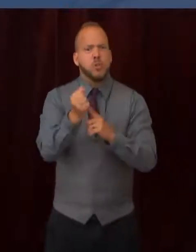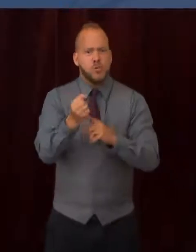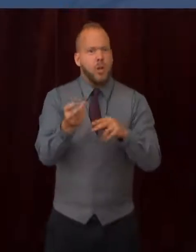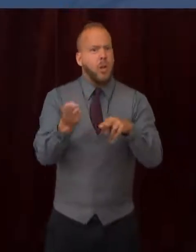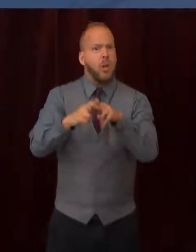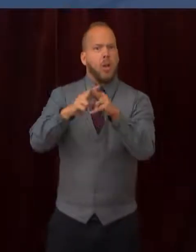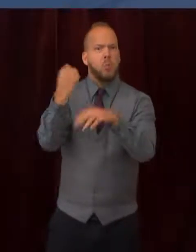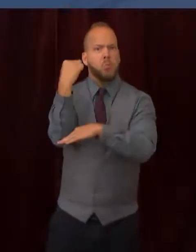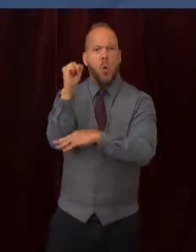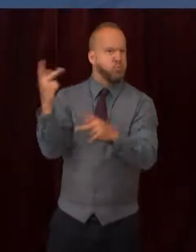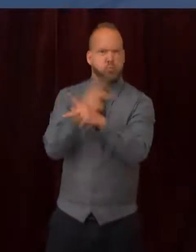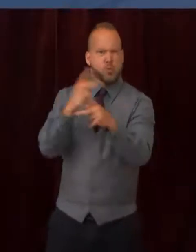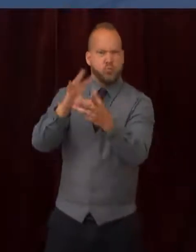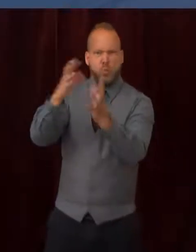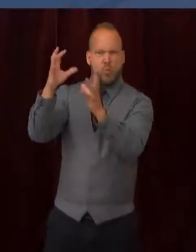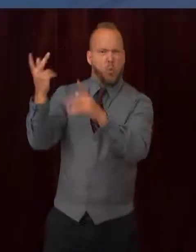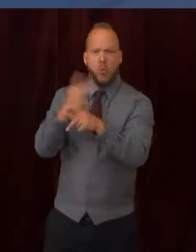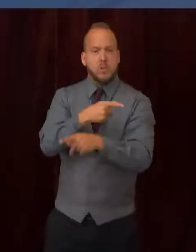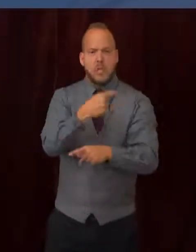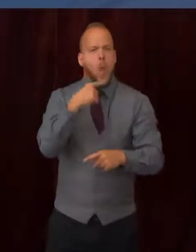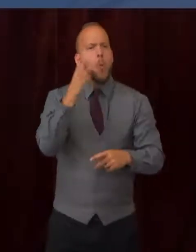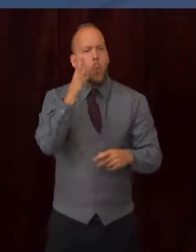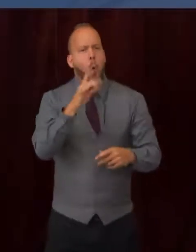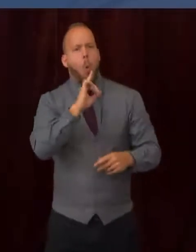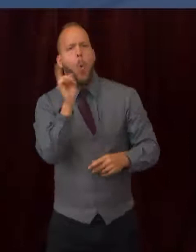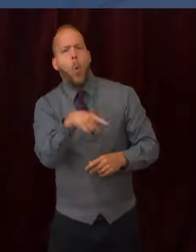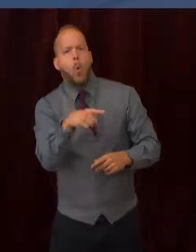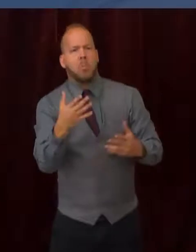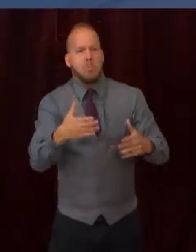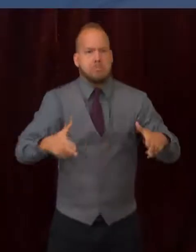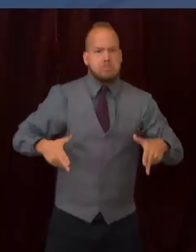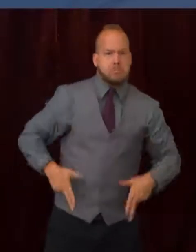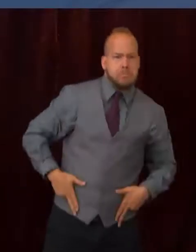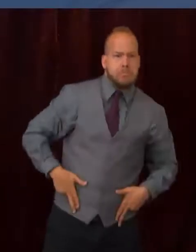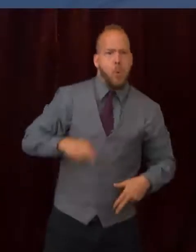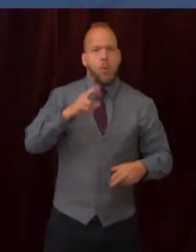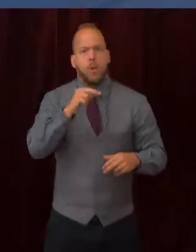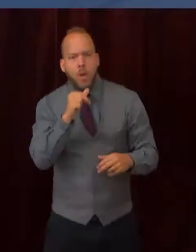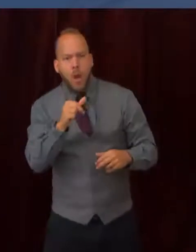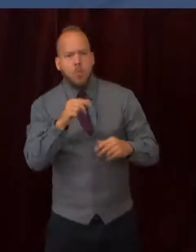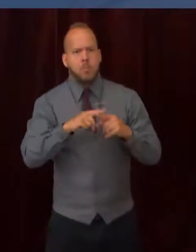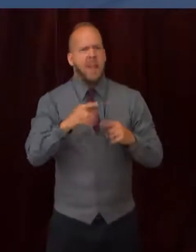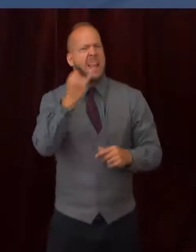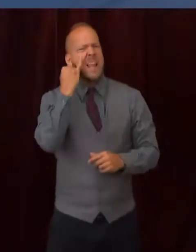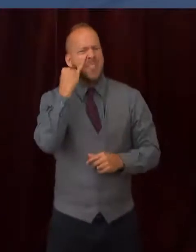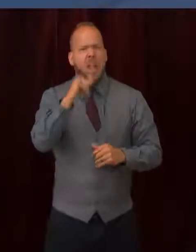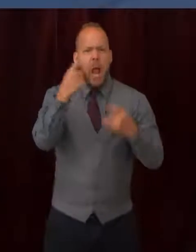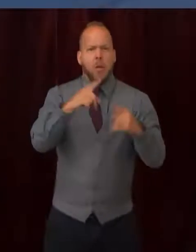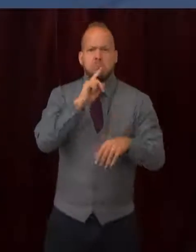Go ahead, General. Okay, Governor, glad to. Thanks for the question, Essex.